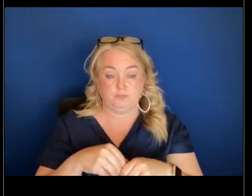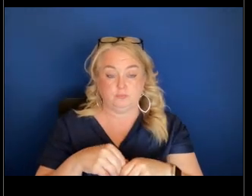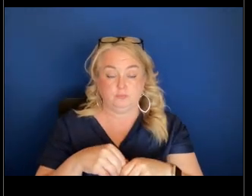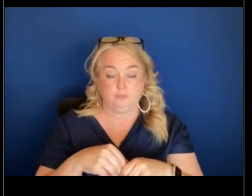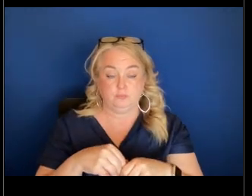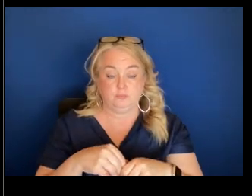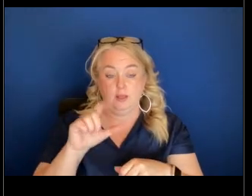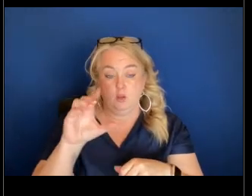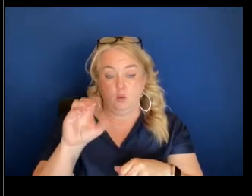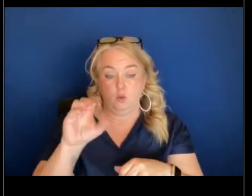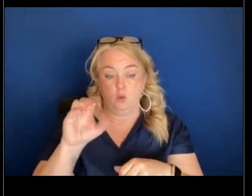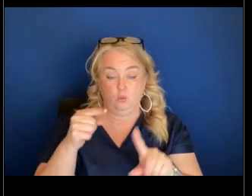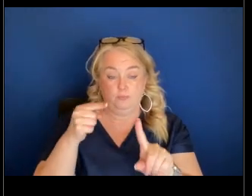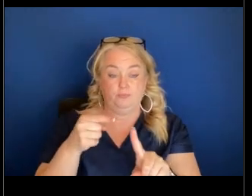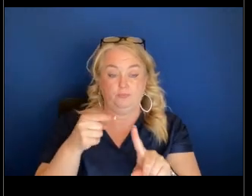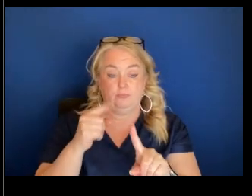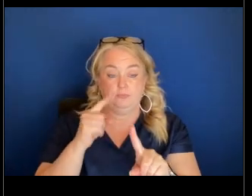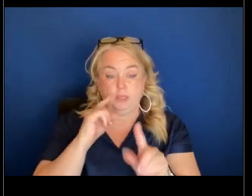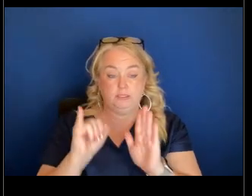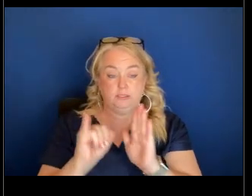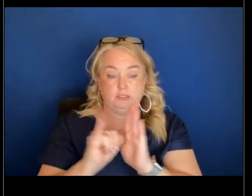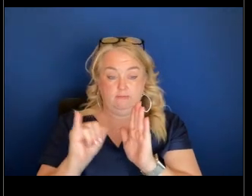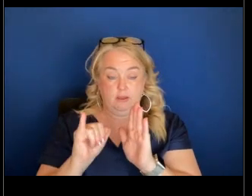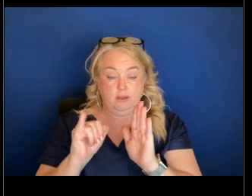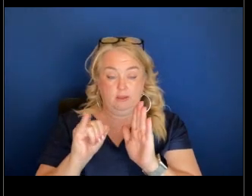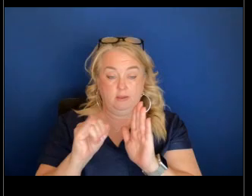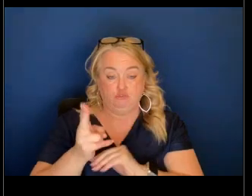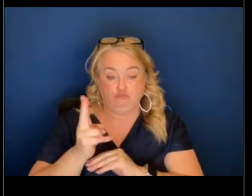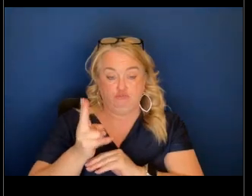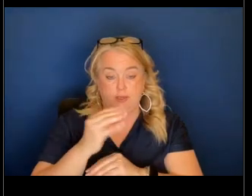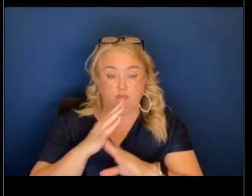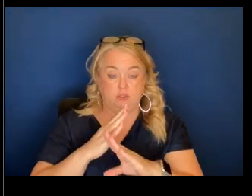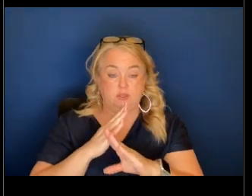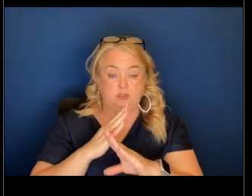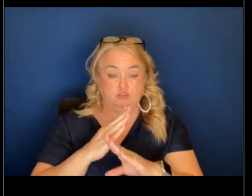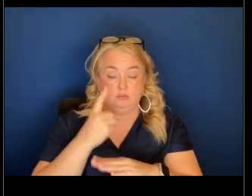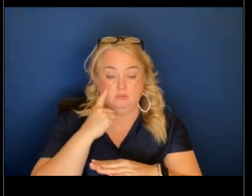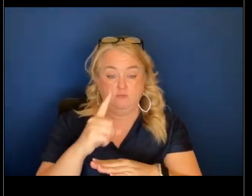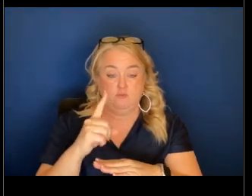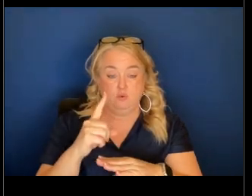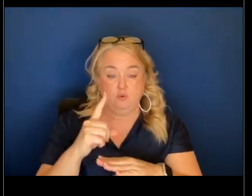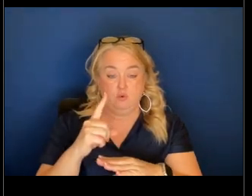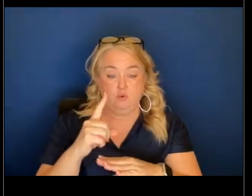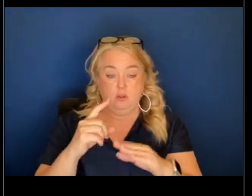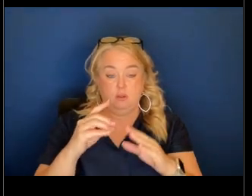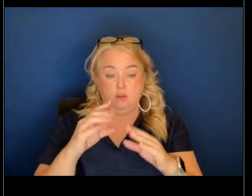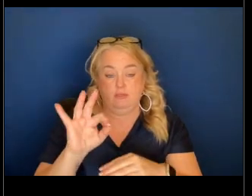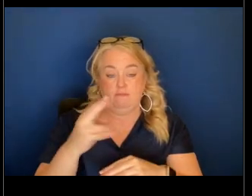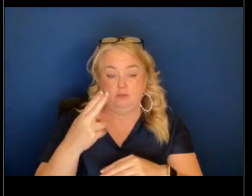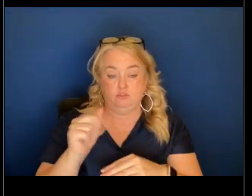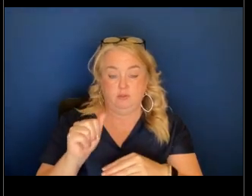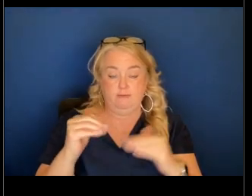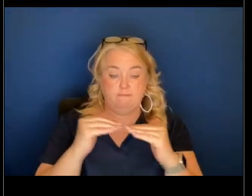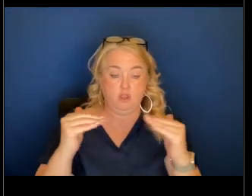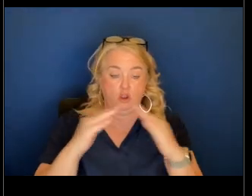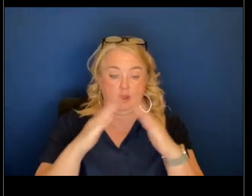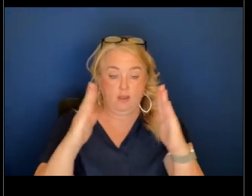and the ELO, to identify the history and protections of the Fair Housing Act,